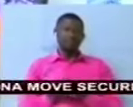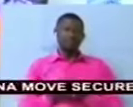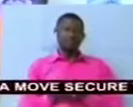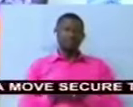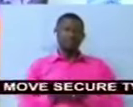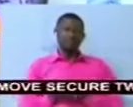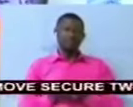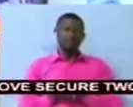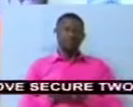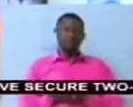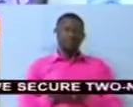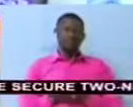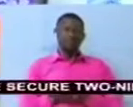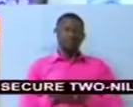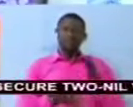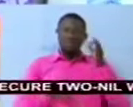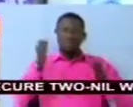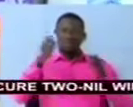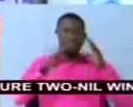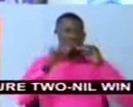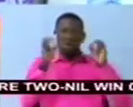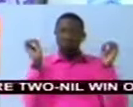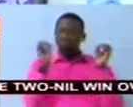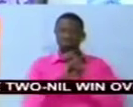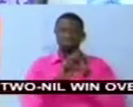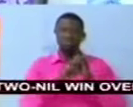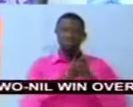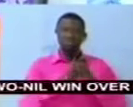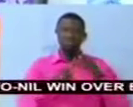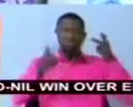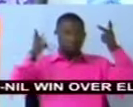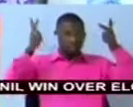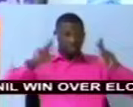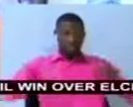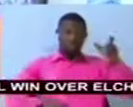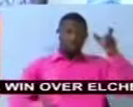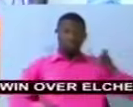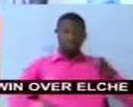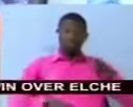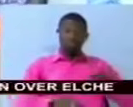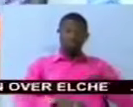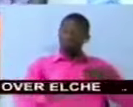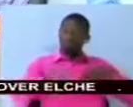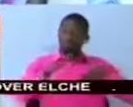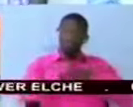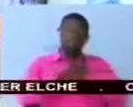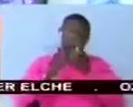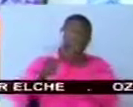bi remind ñu. The court was not even hold the magistrate reminded us.